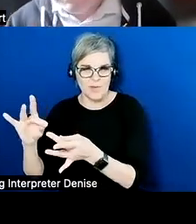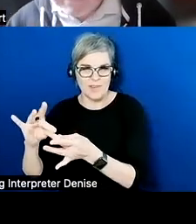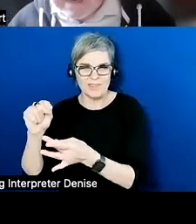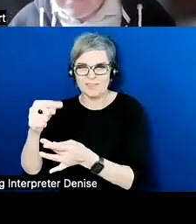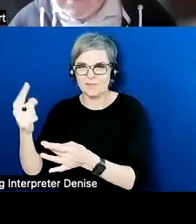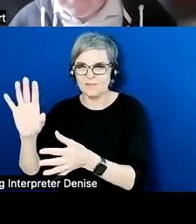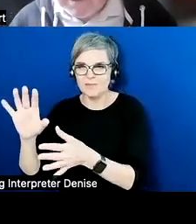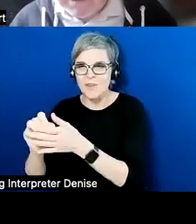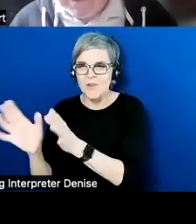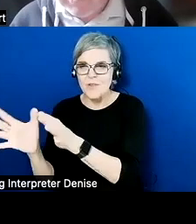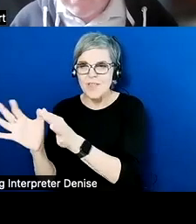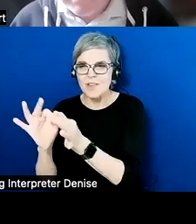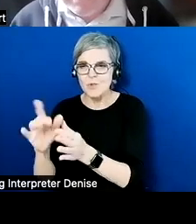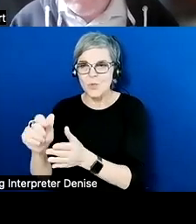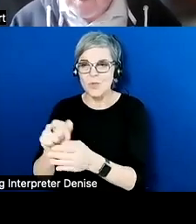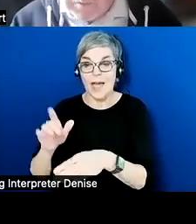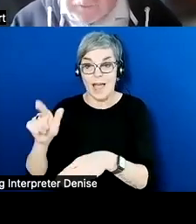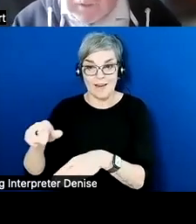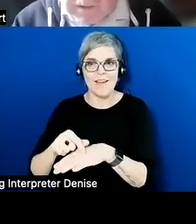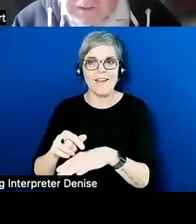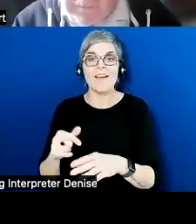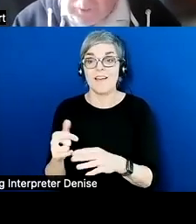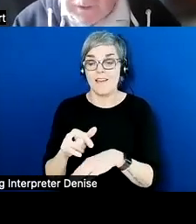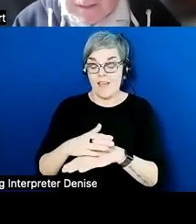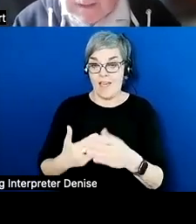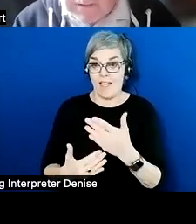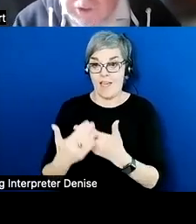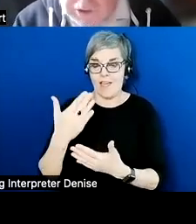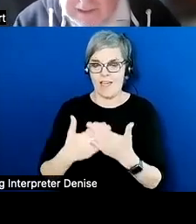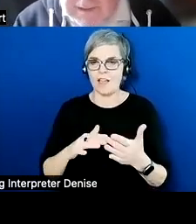towards the end of our session today, when we're really